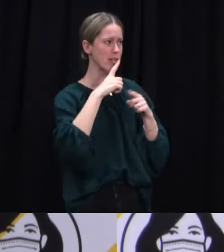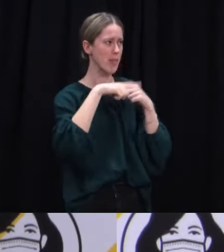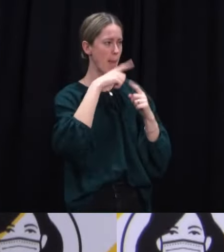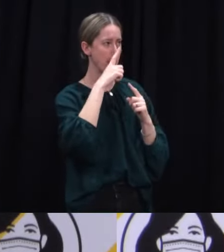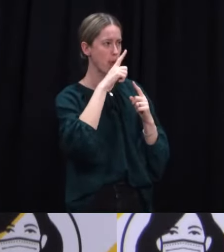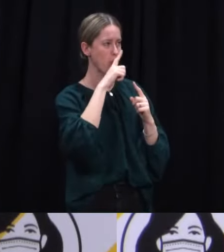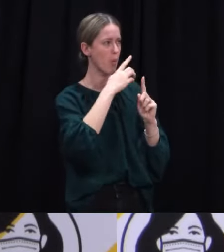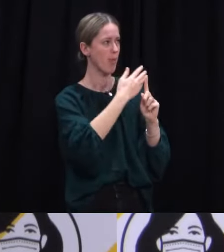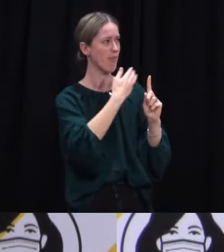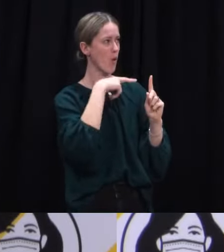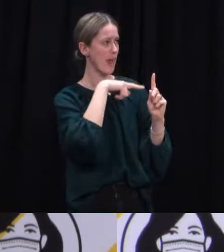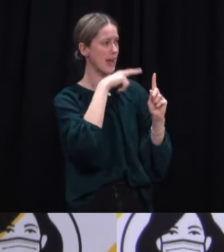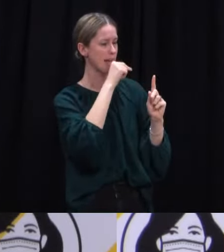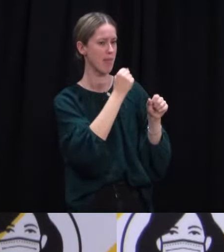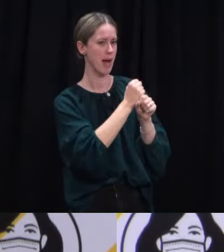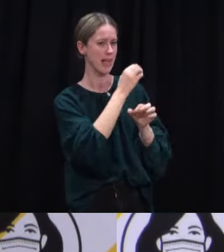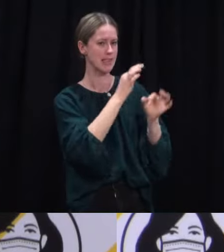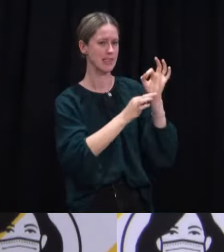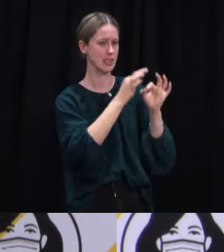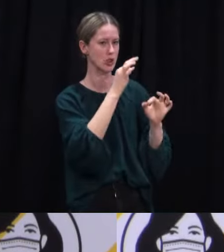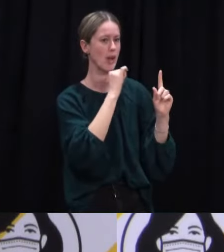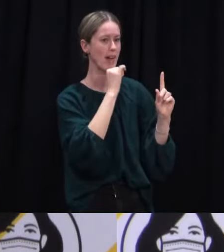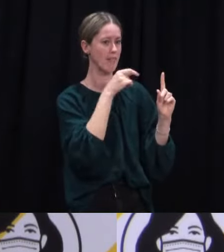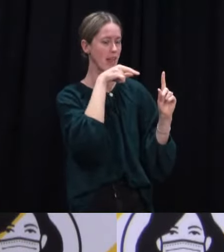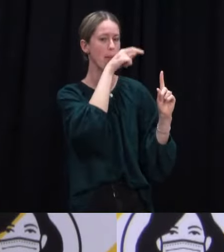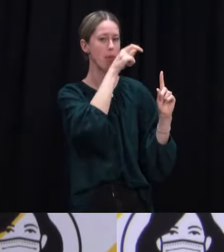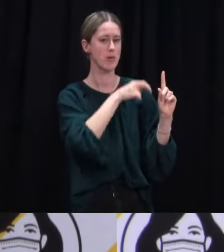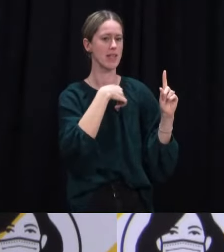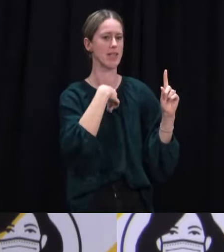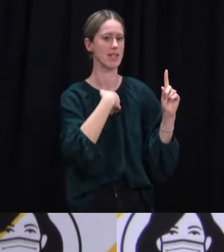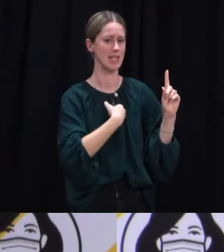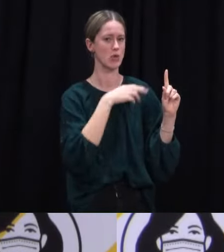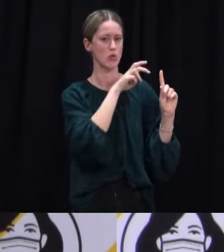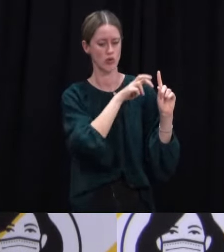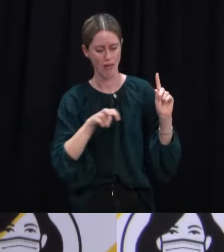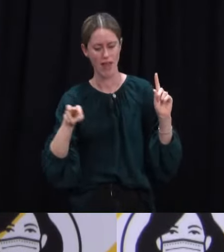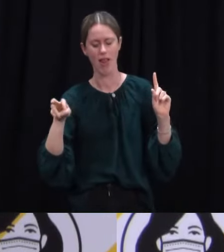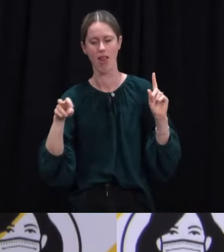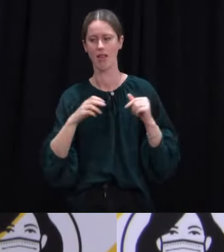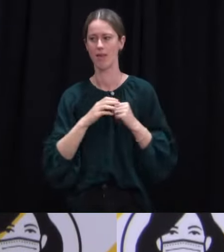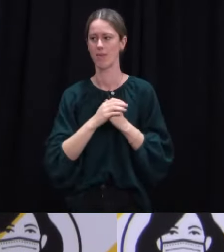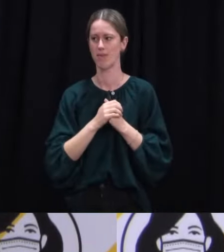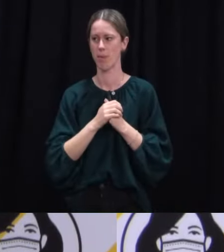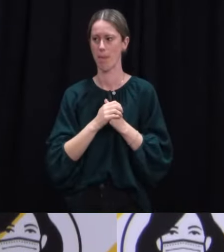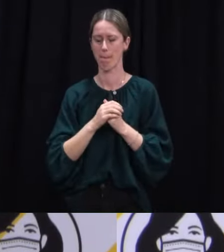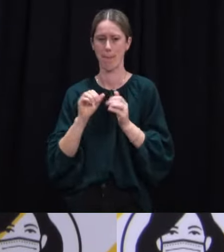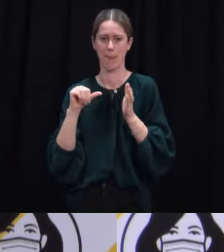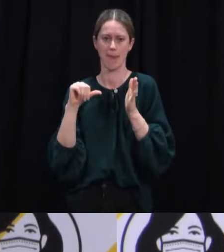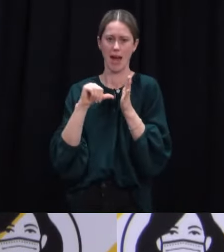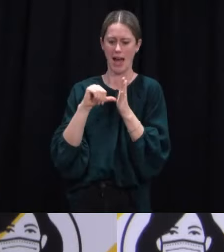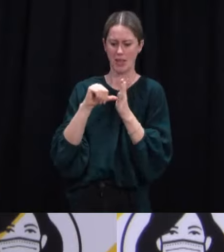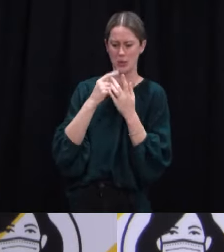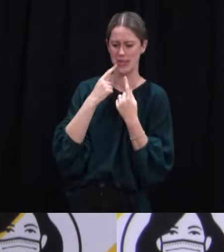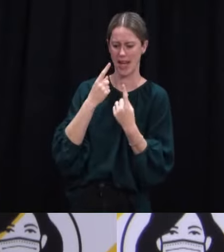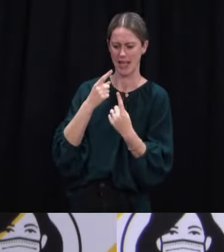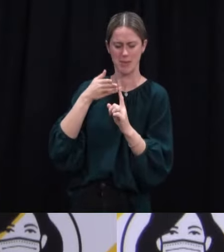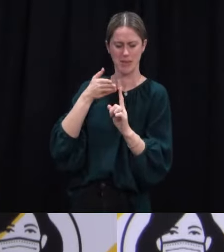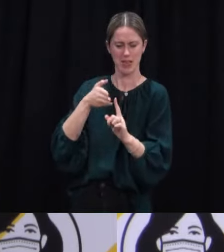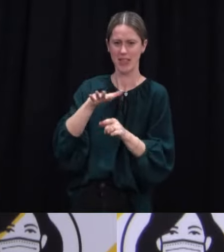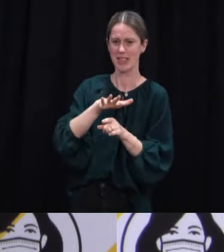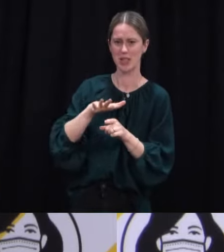they can make an assessment as to whether or not the person needs to travel. It's very difficult to comment on a specific case